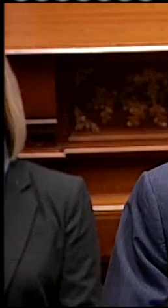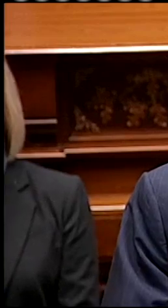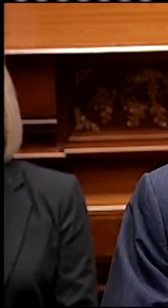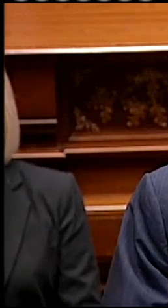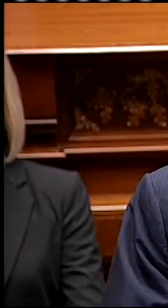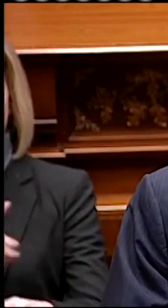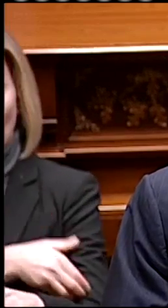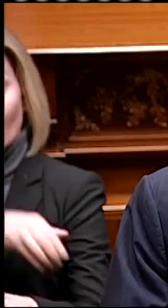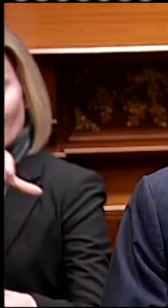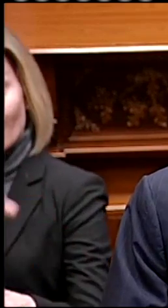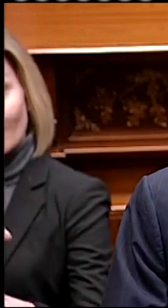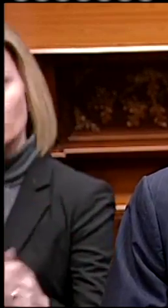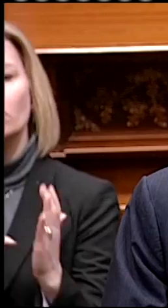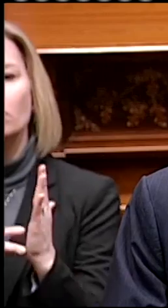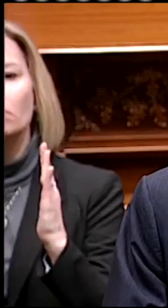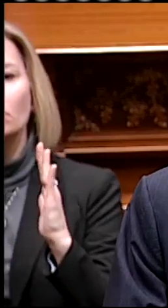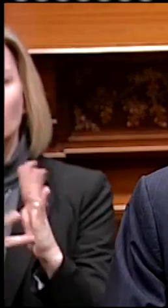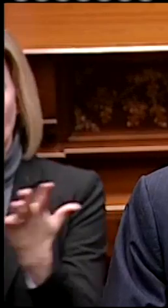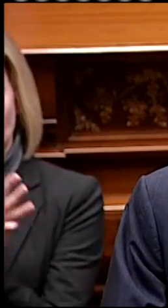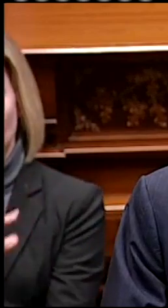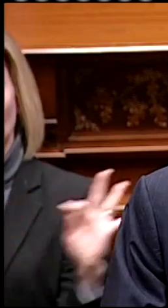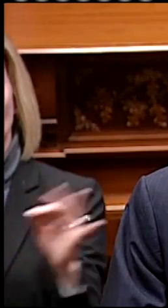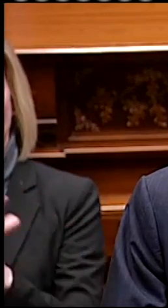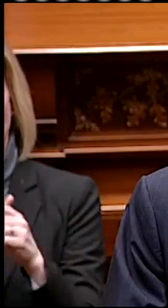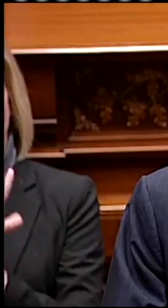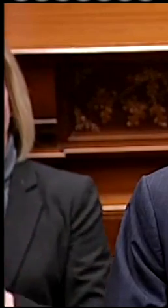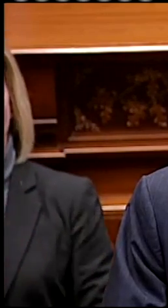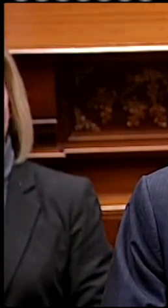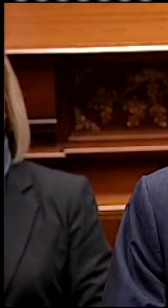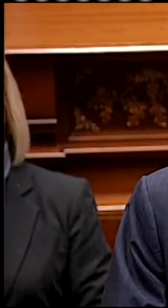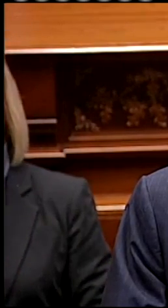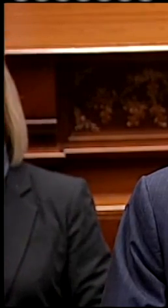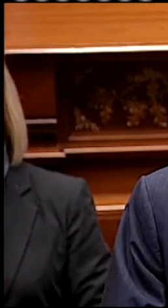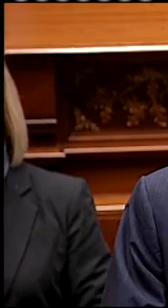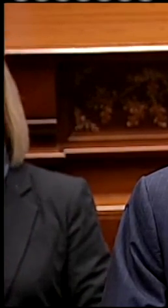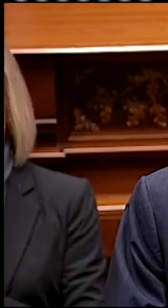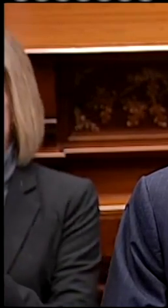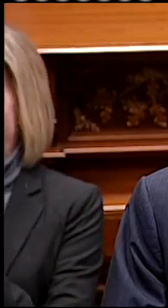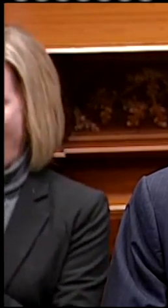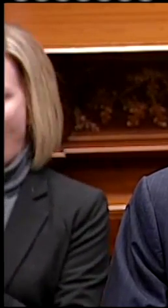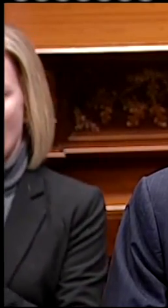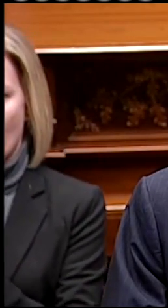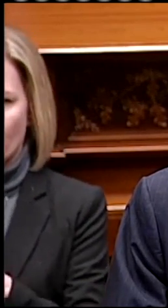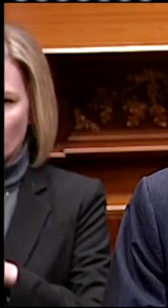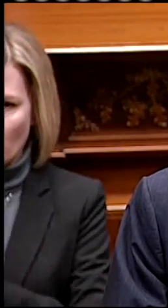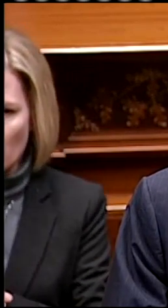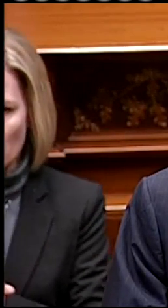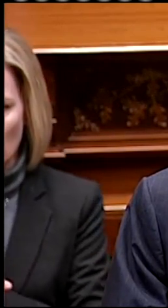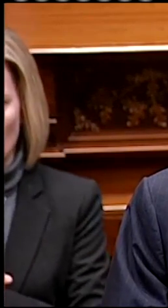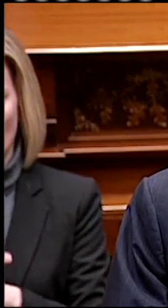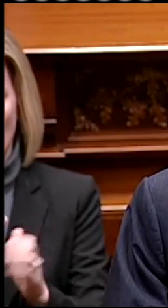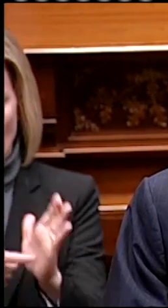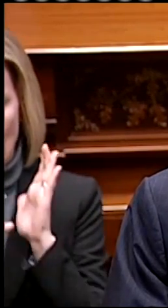Empowerment means freeing local governments from unfunded mandates imposed by the